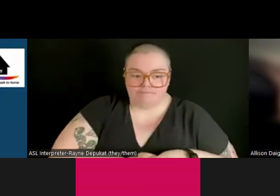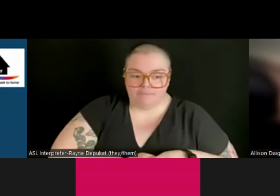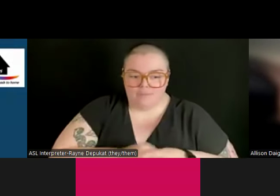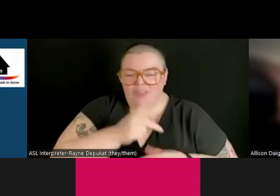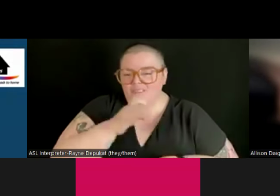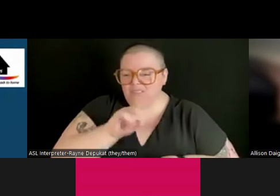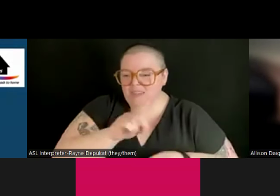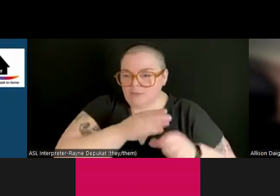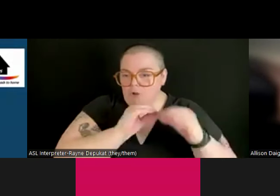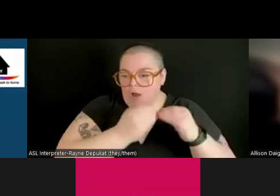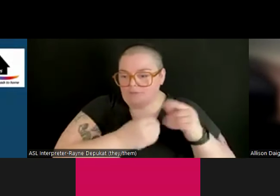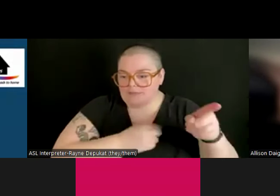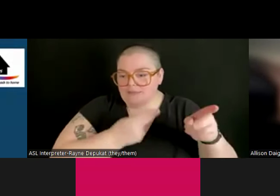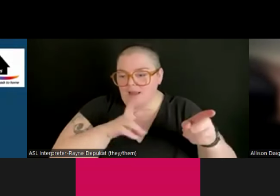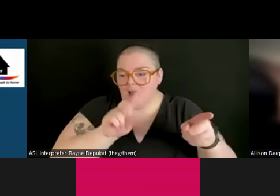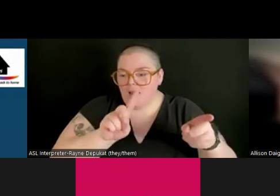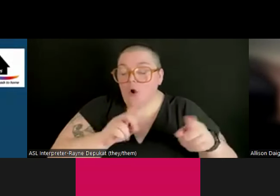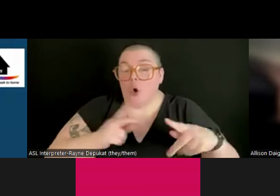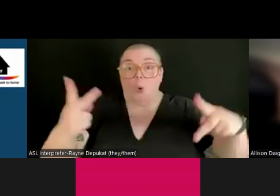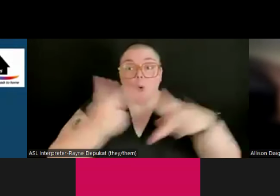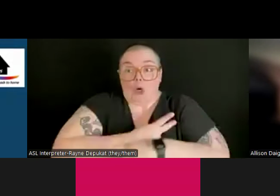Worst case scenario is getting a lawyer involved.